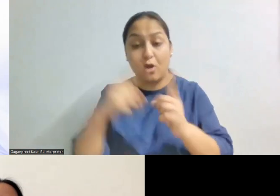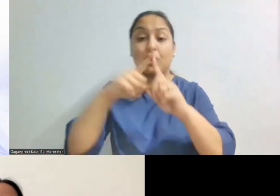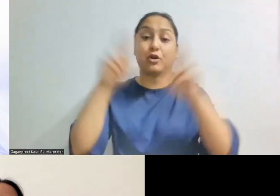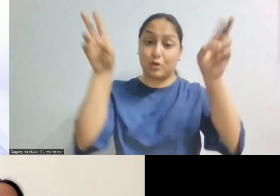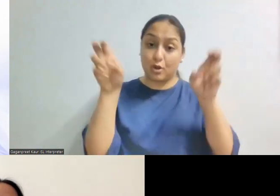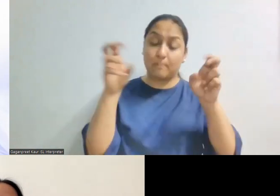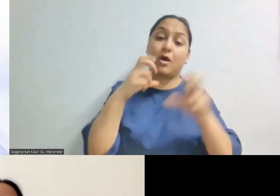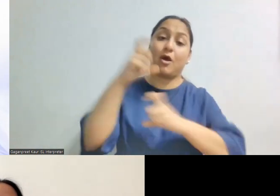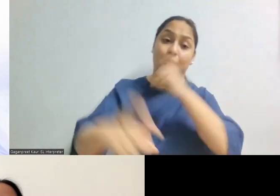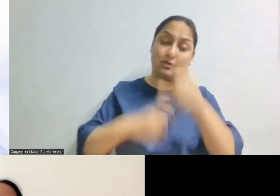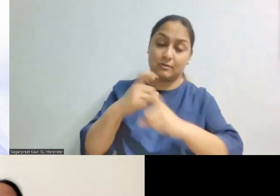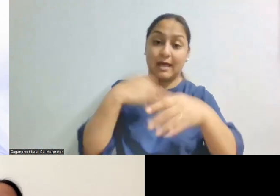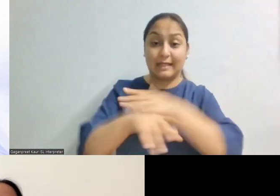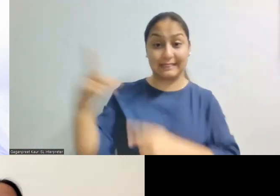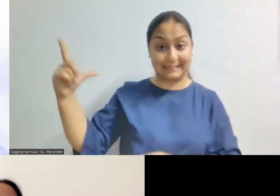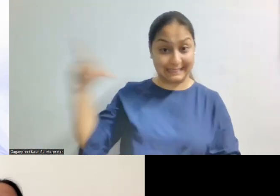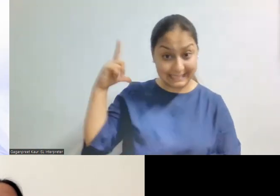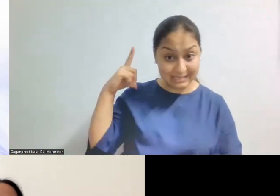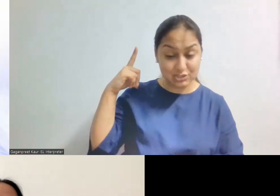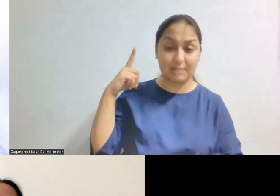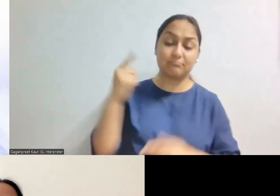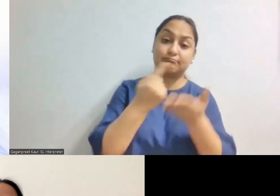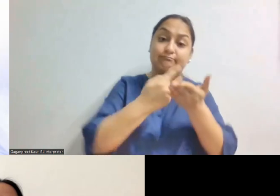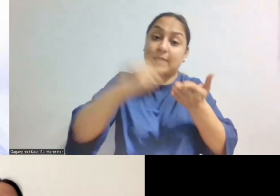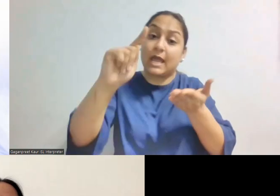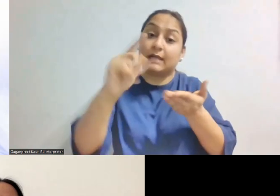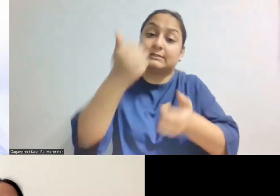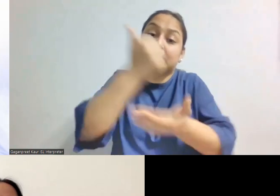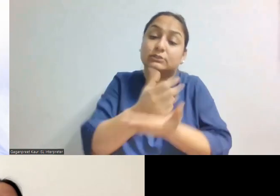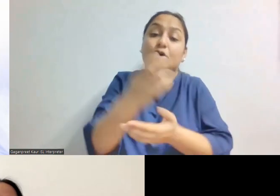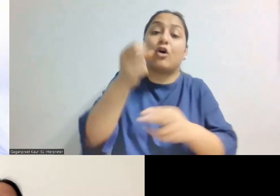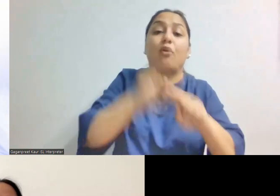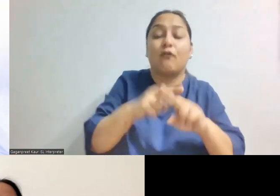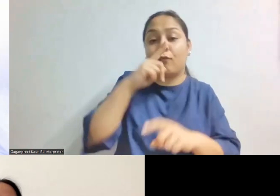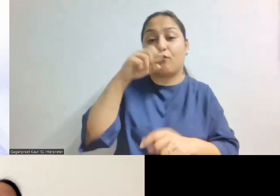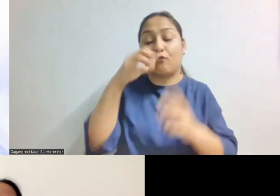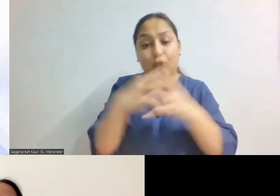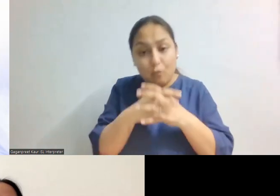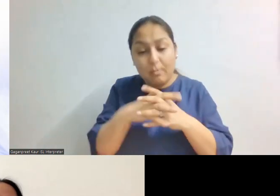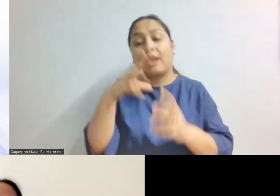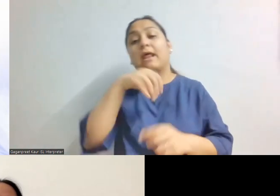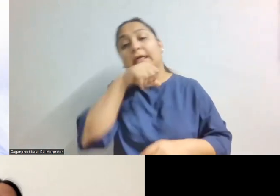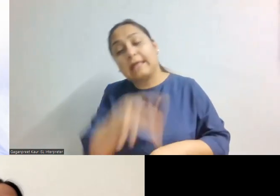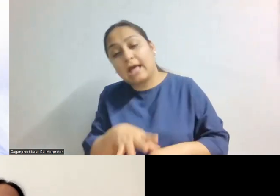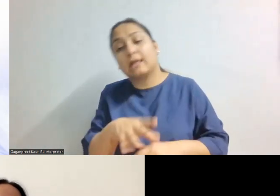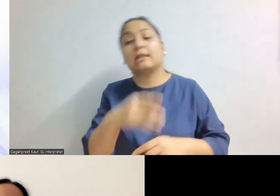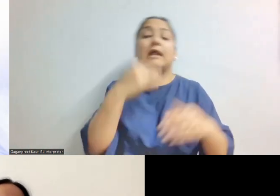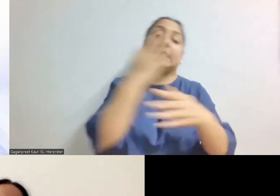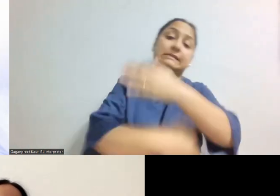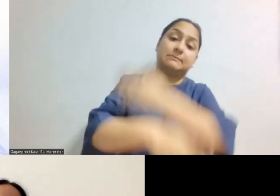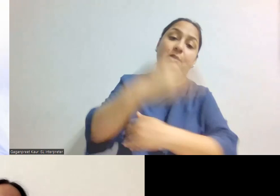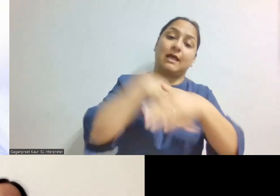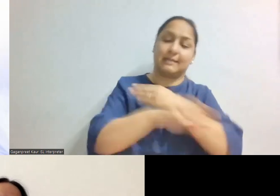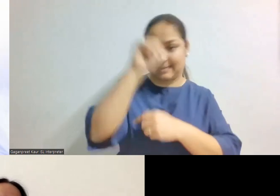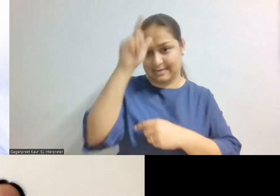on leadership and rights of women, youth, and the persons with disability in India. She has